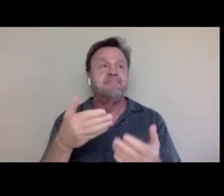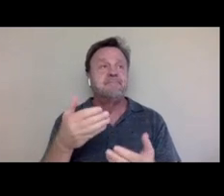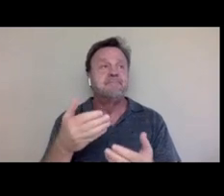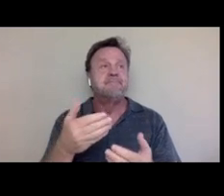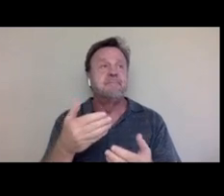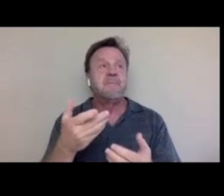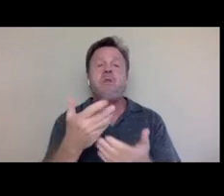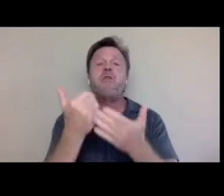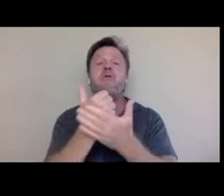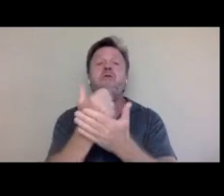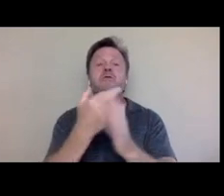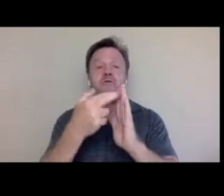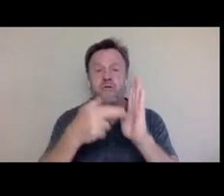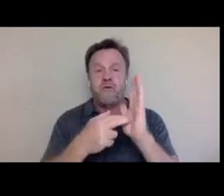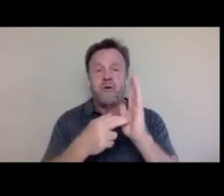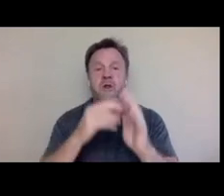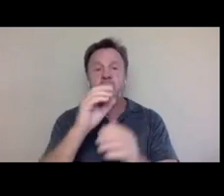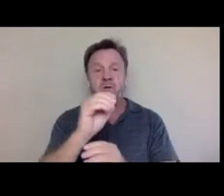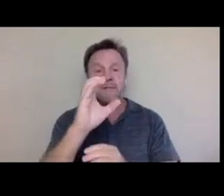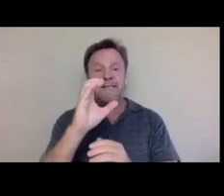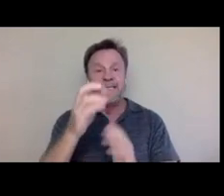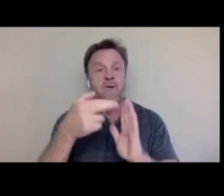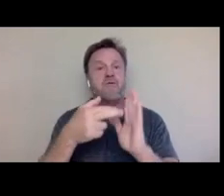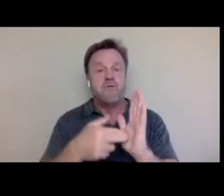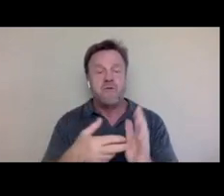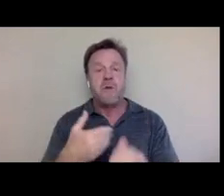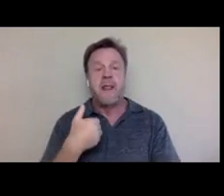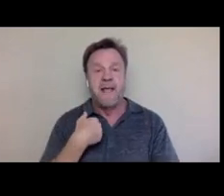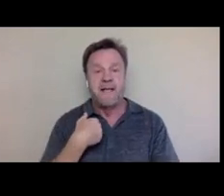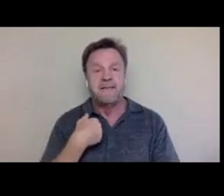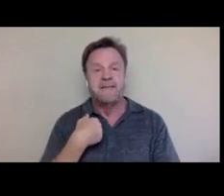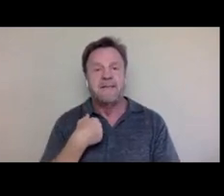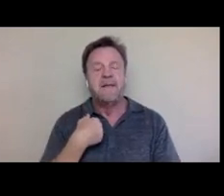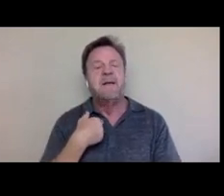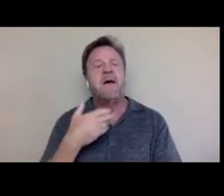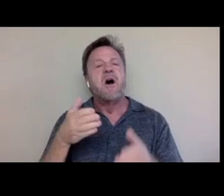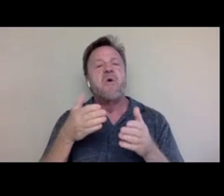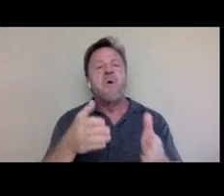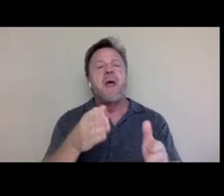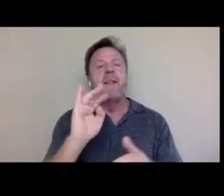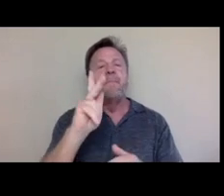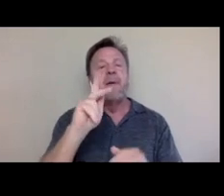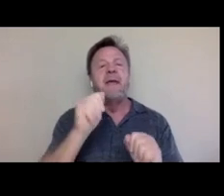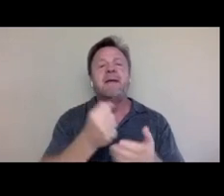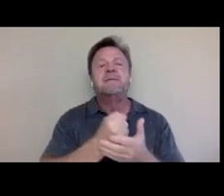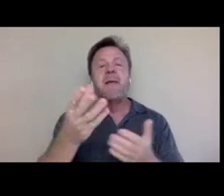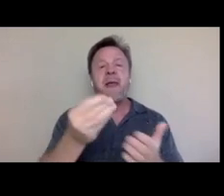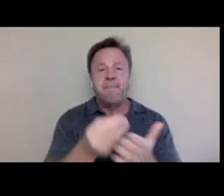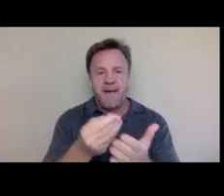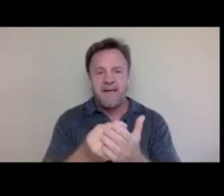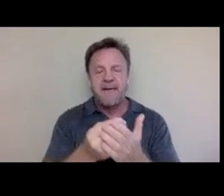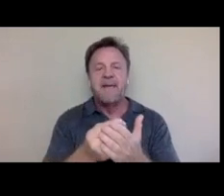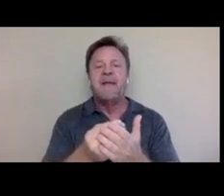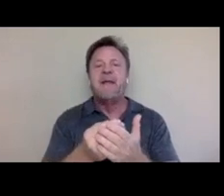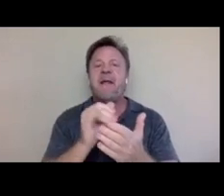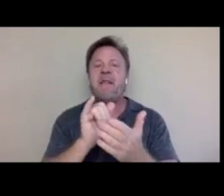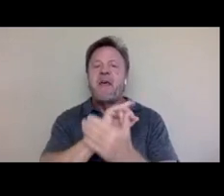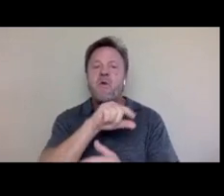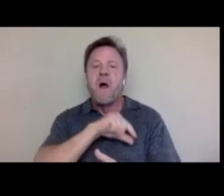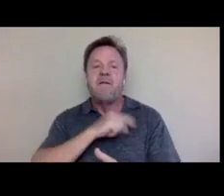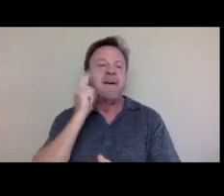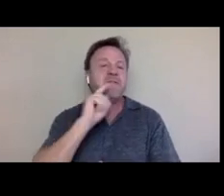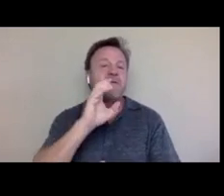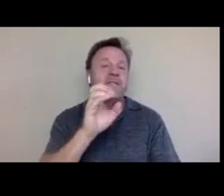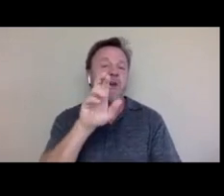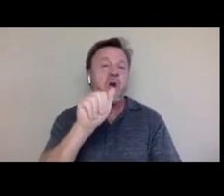the new rule, OCC rule, has. A way a bank could spend money that would qualify for CRA